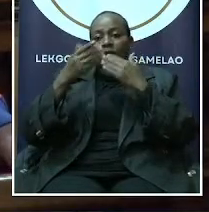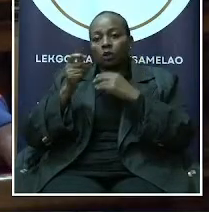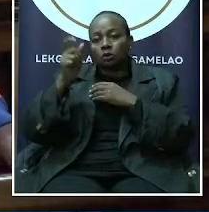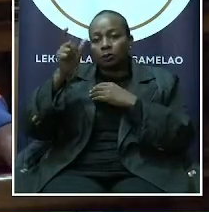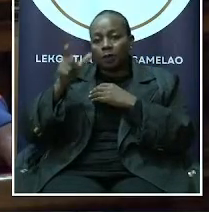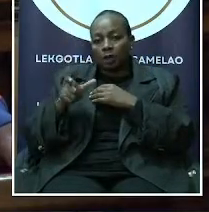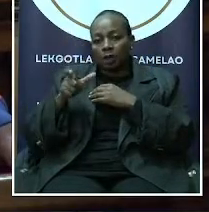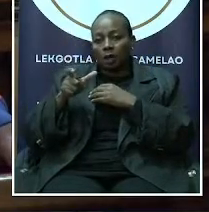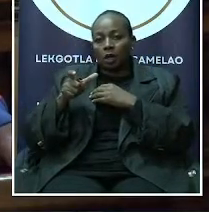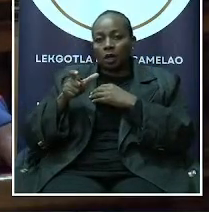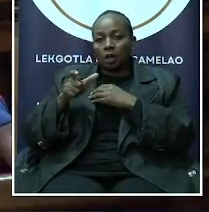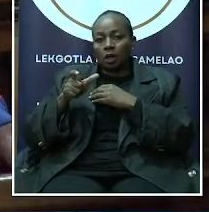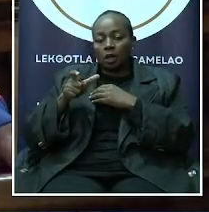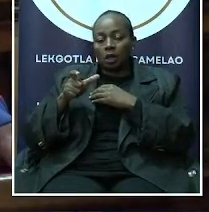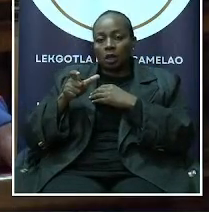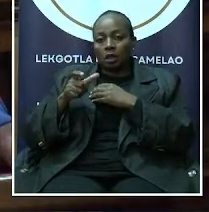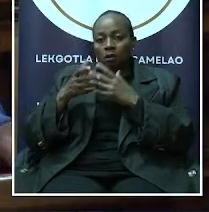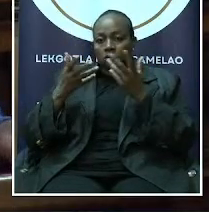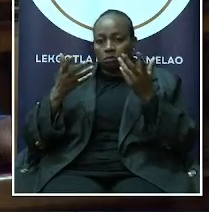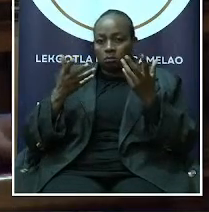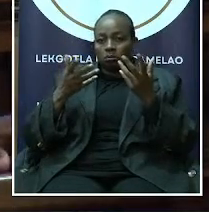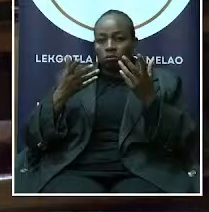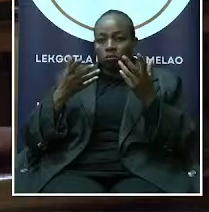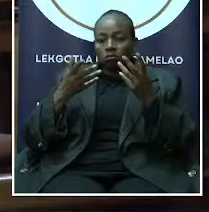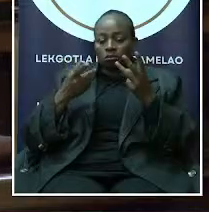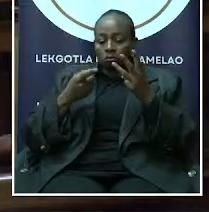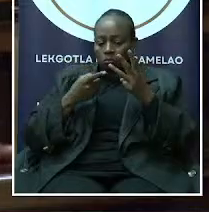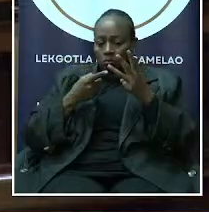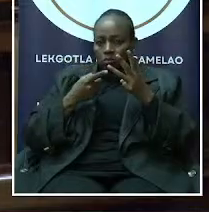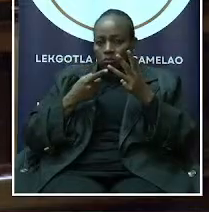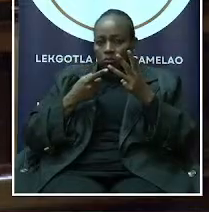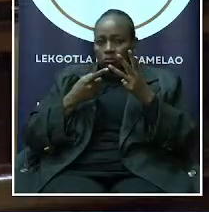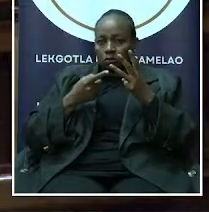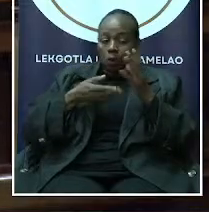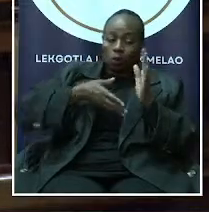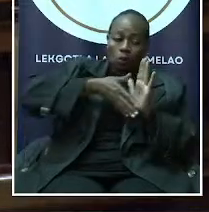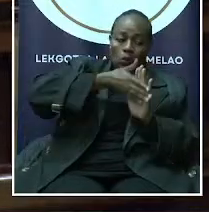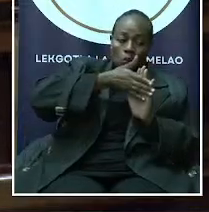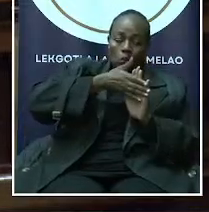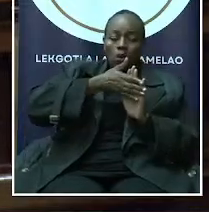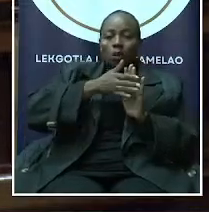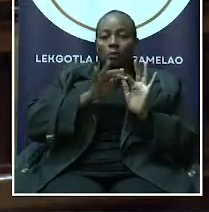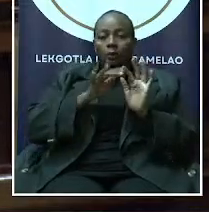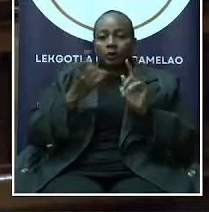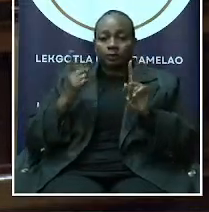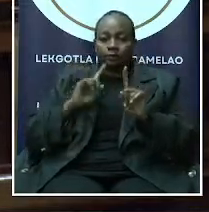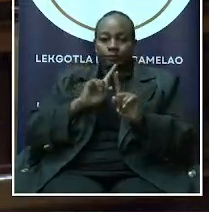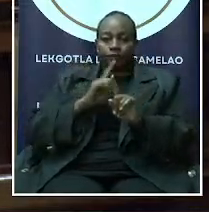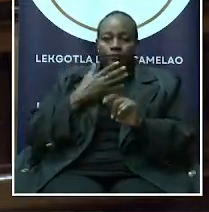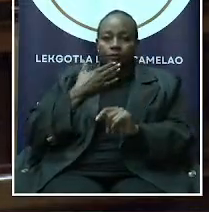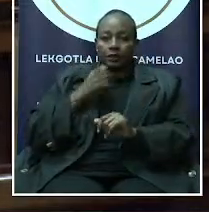Speaker. As you walk off, can the next speaker that I noted please come up?